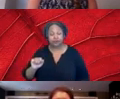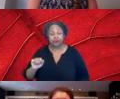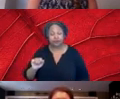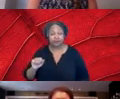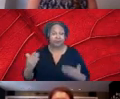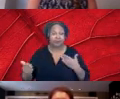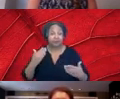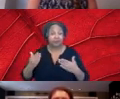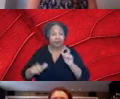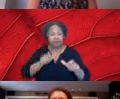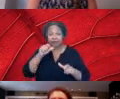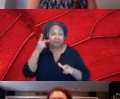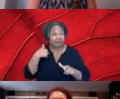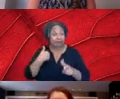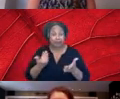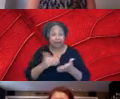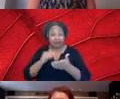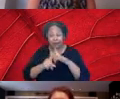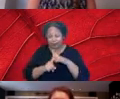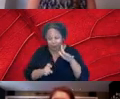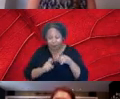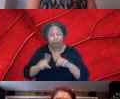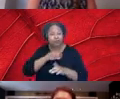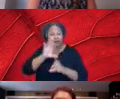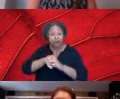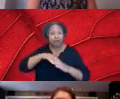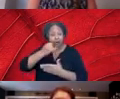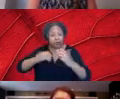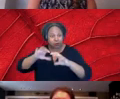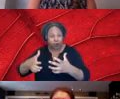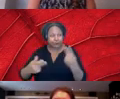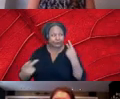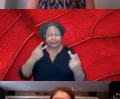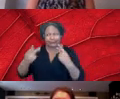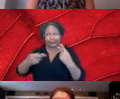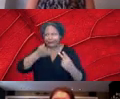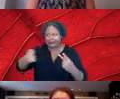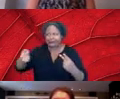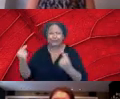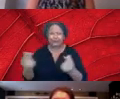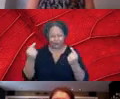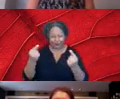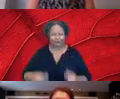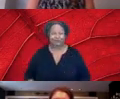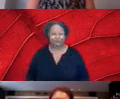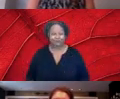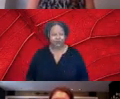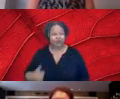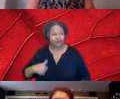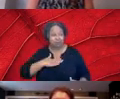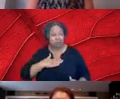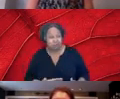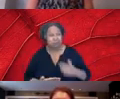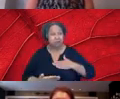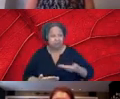get to see me all the time, but if you're in my artistic role, you'll see me a lot. So the sacrifices that one